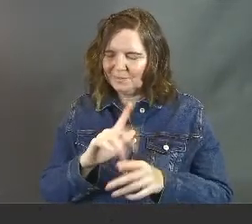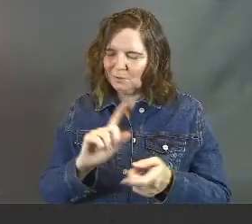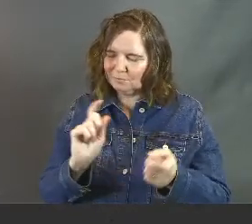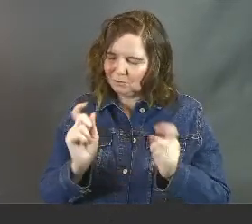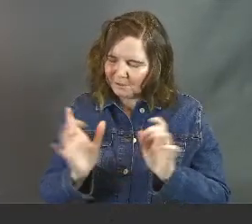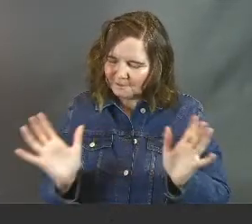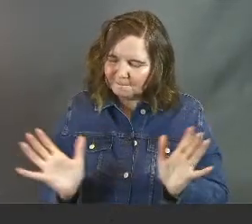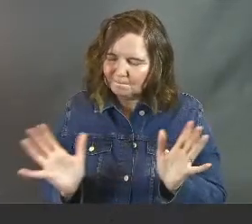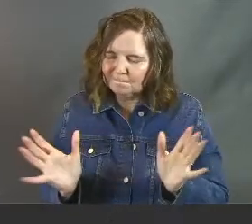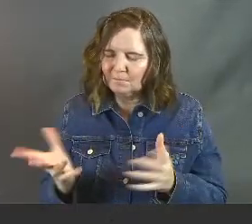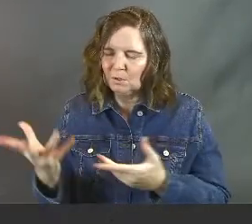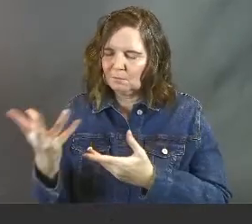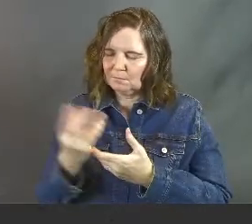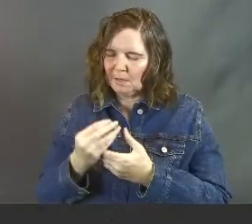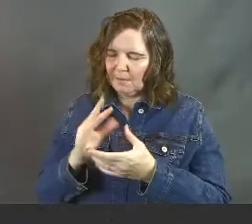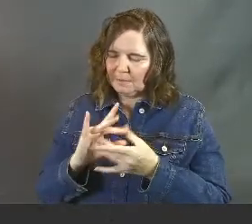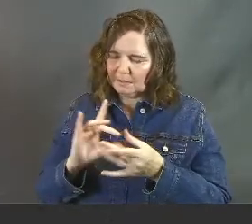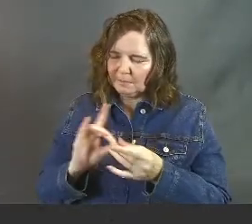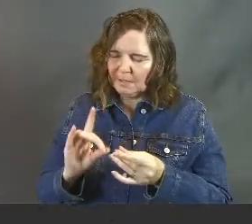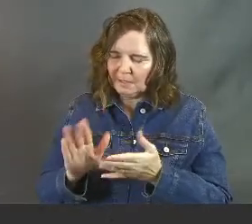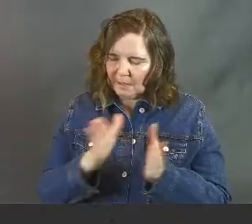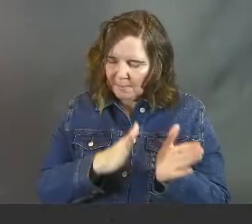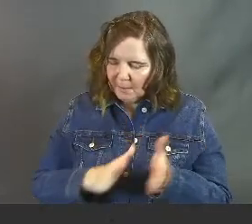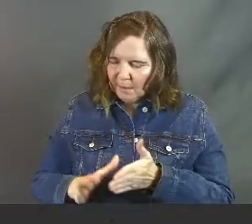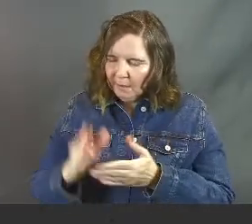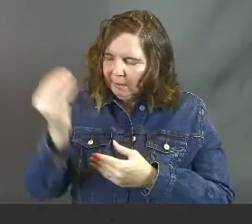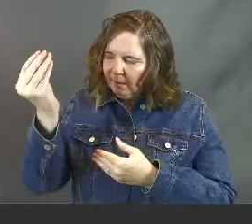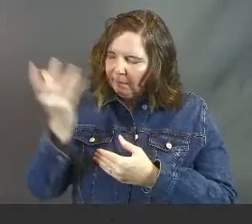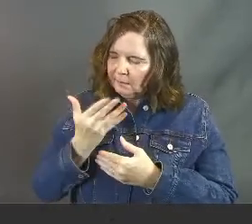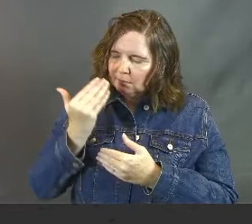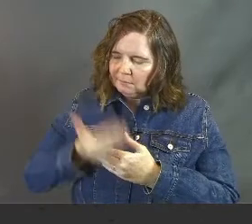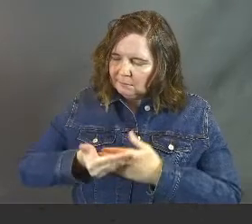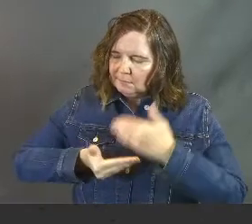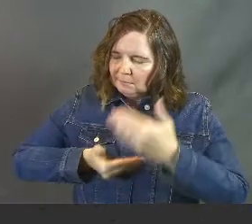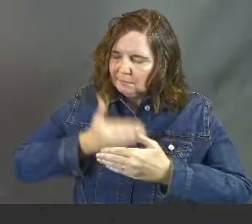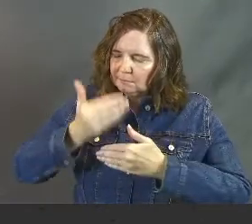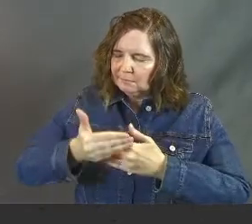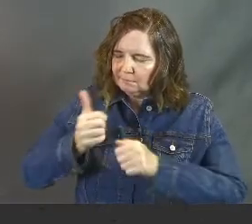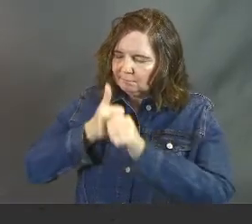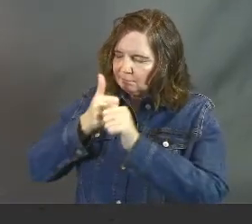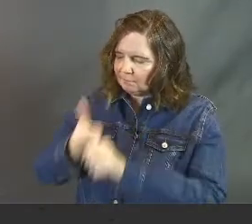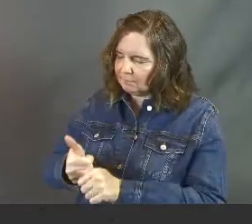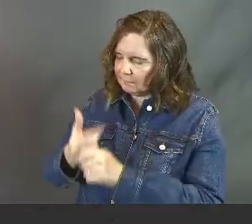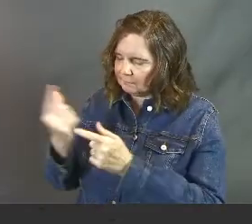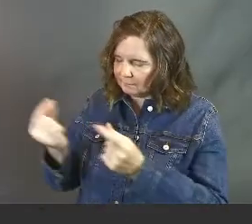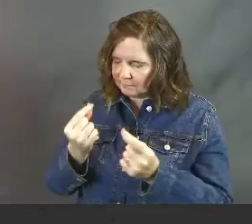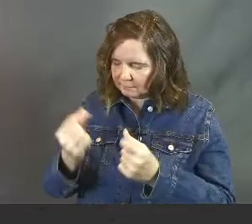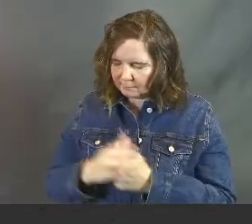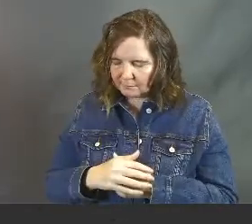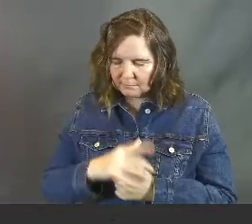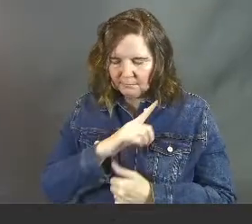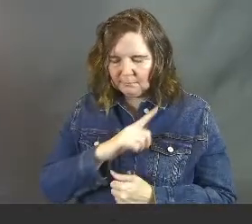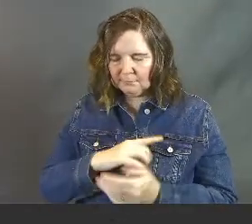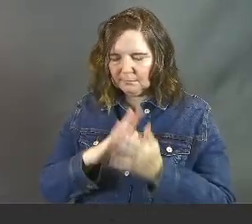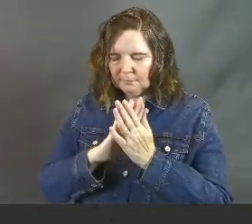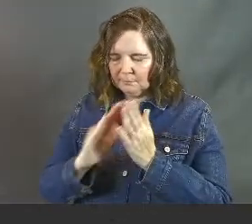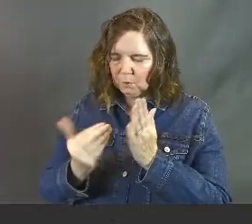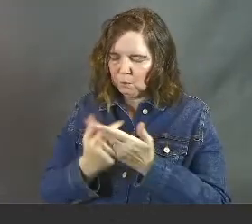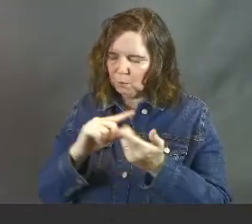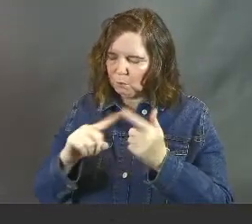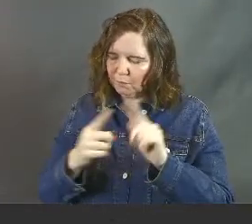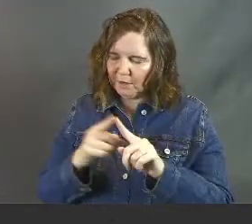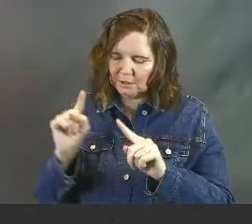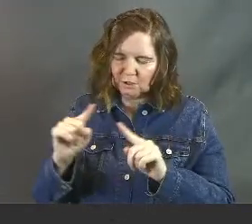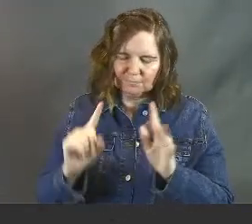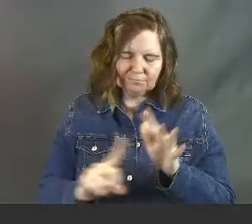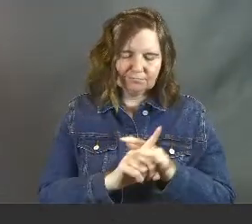God, I pray that you would come and that you would speak that plan, Lord. Speak those steps of obedience that we need to take. Lord, I pray for new friendships